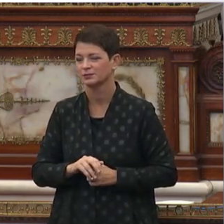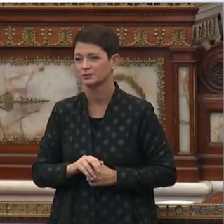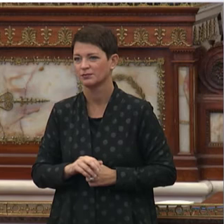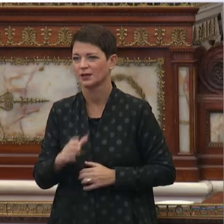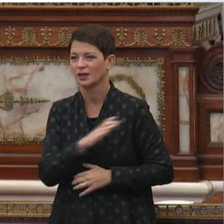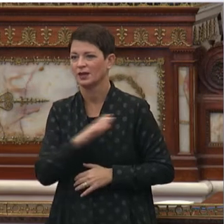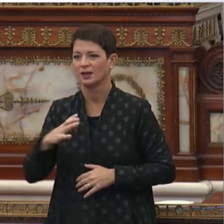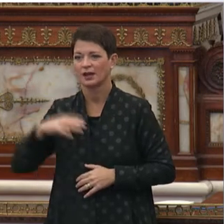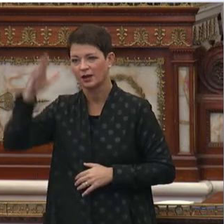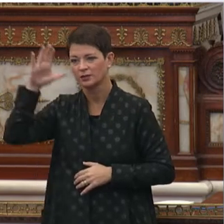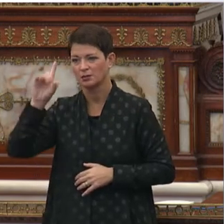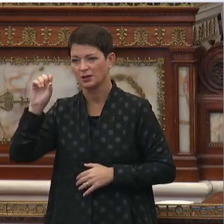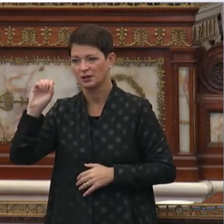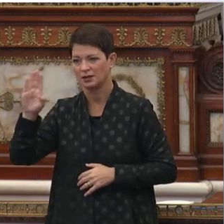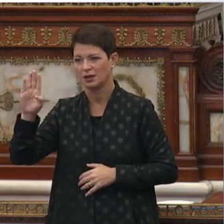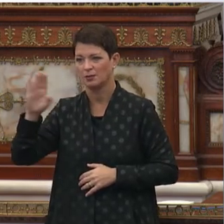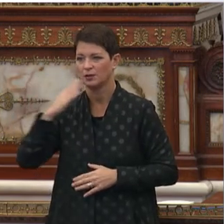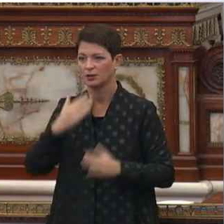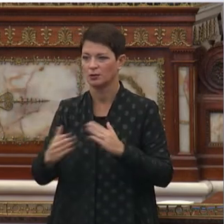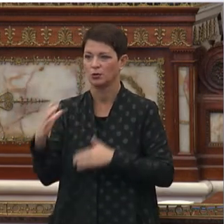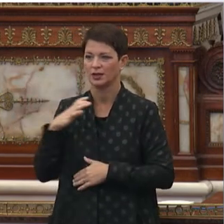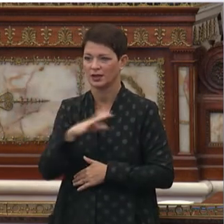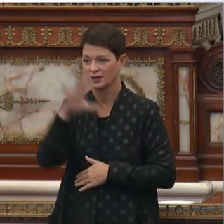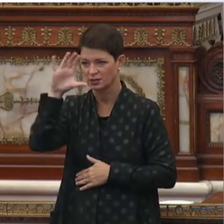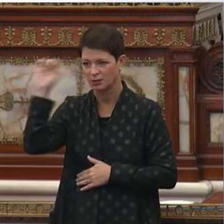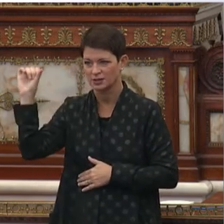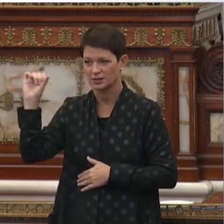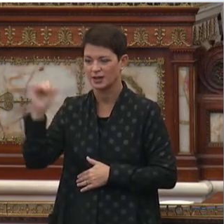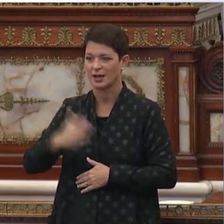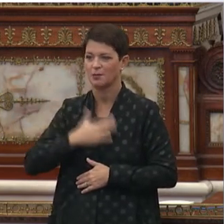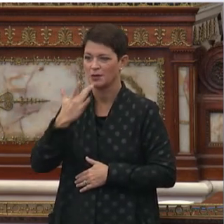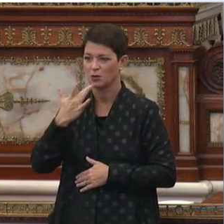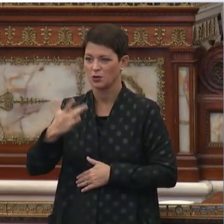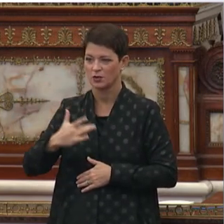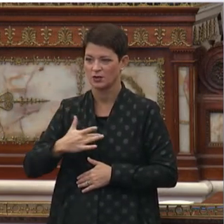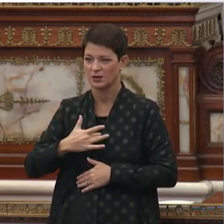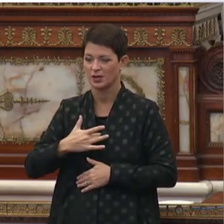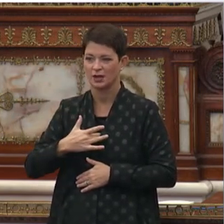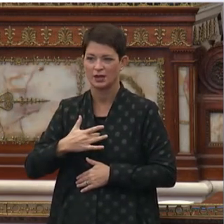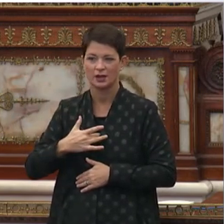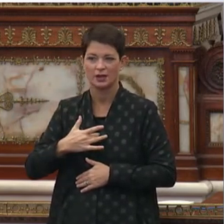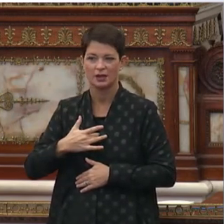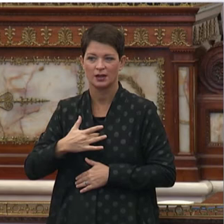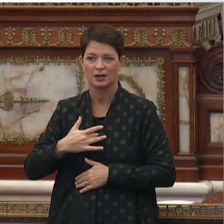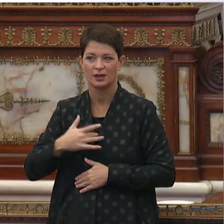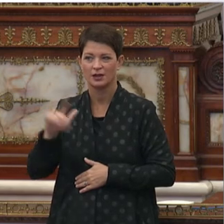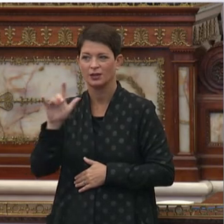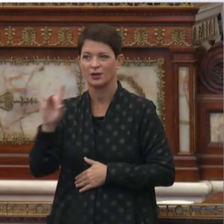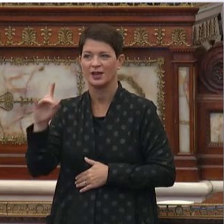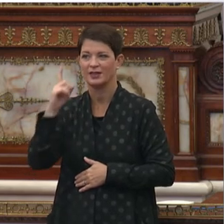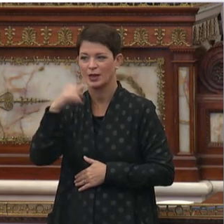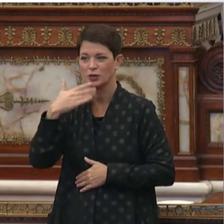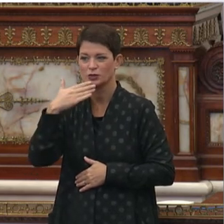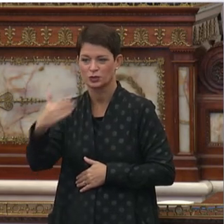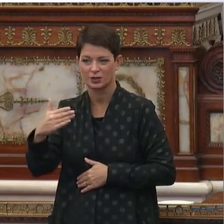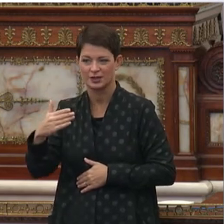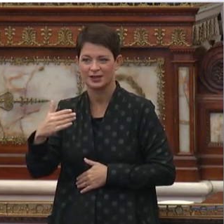Councilman Dom. Good morning, Council President, and happy birthday. 38, I guess. That's pretty good. And